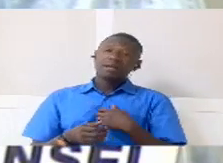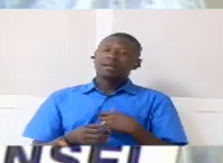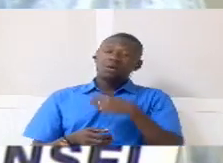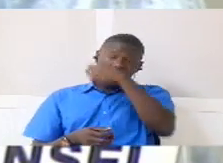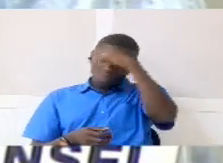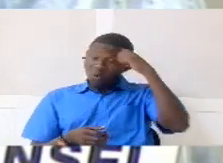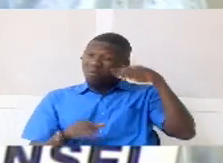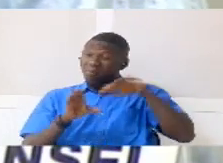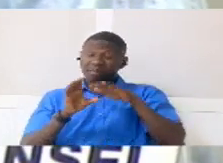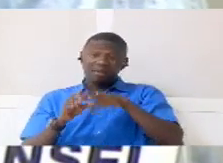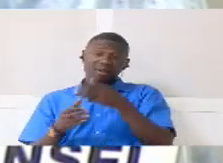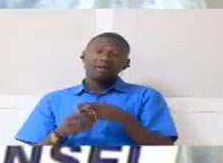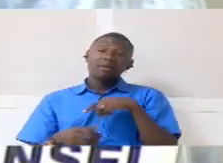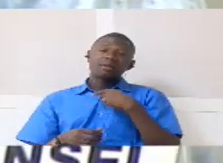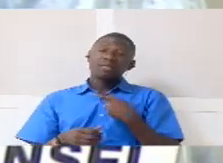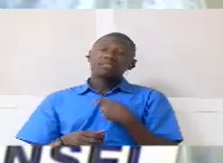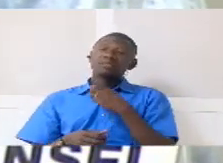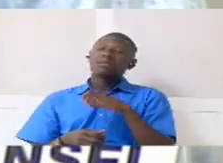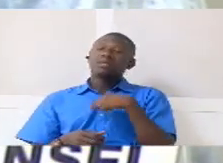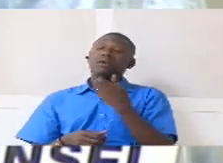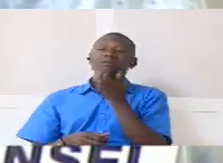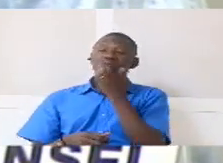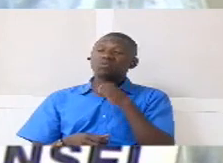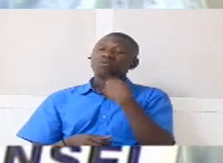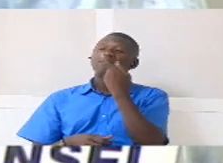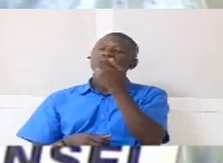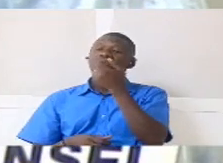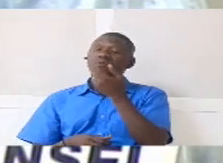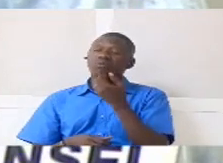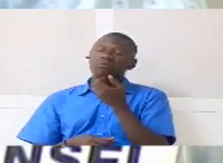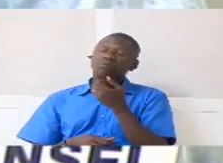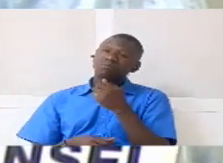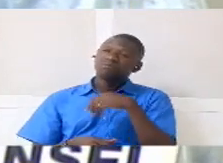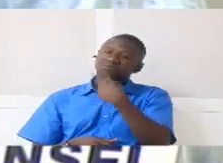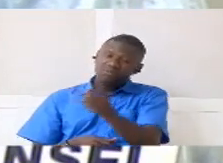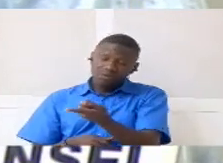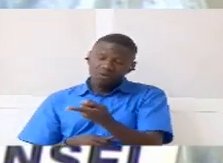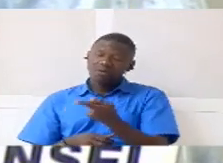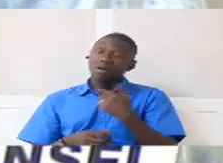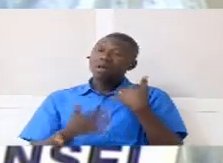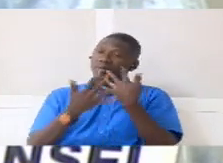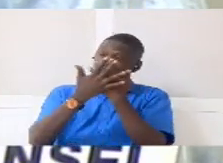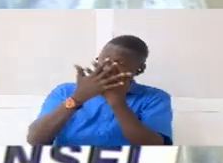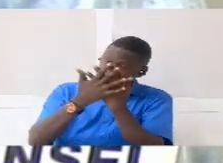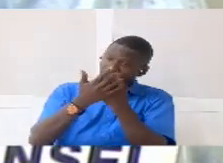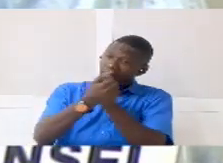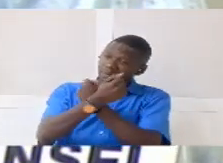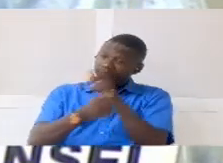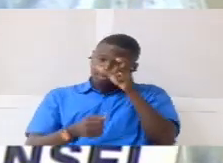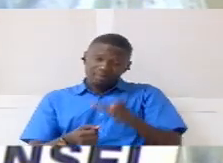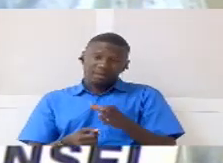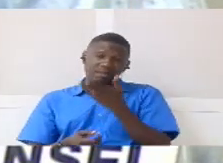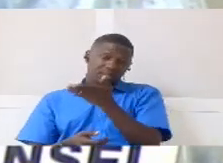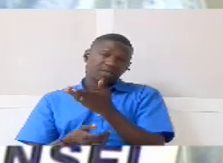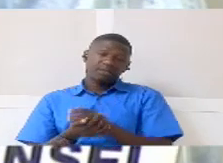that are meant for prisoners. Aning kasola nkola domoro nyanta kela meniti. Kasola bunda la